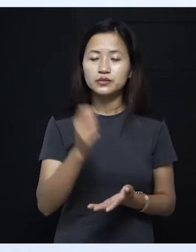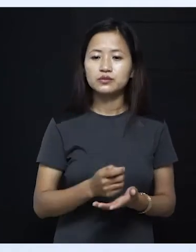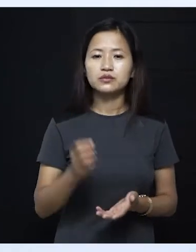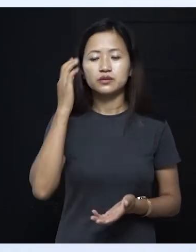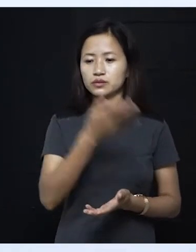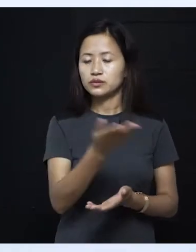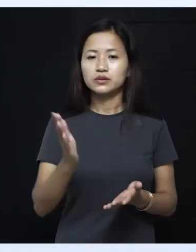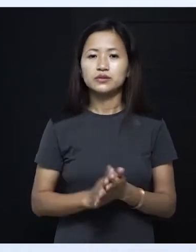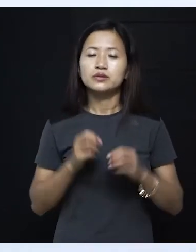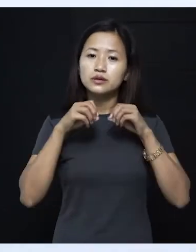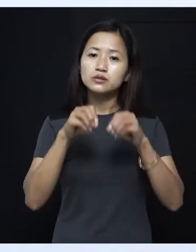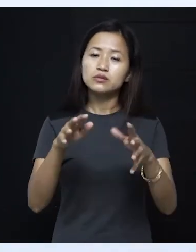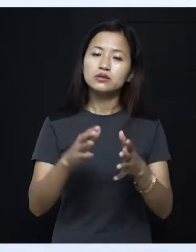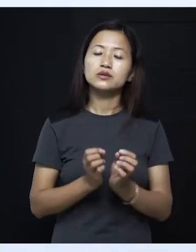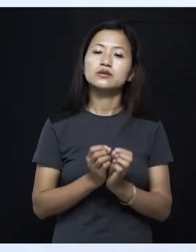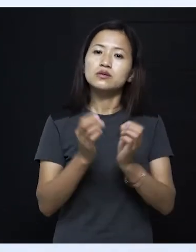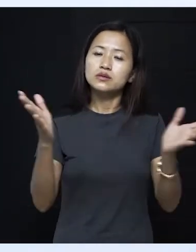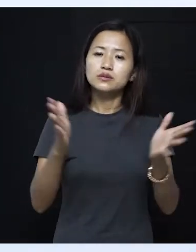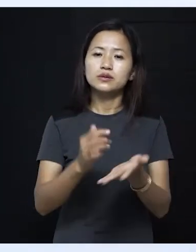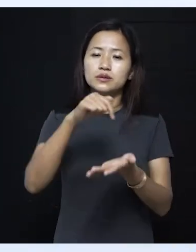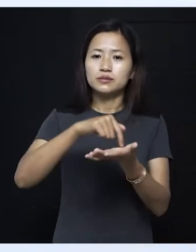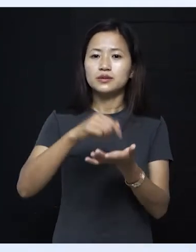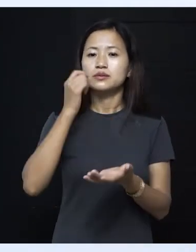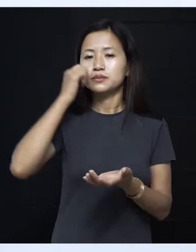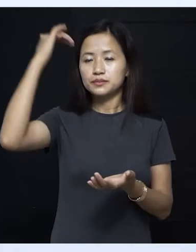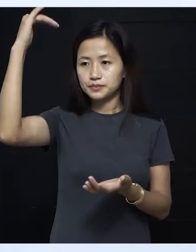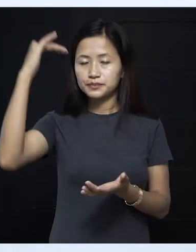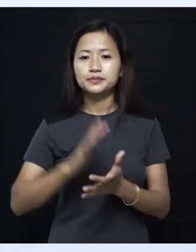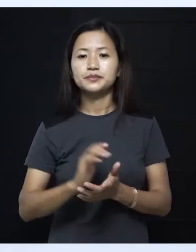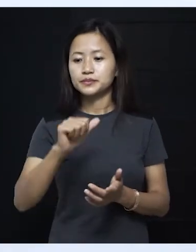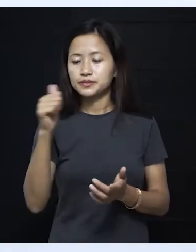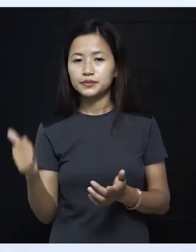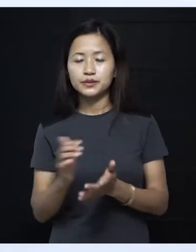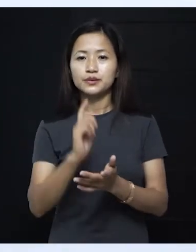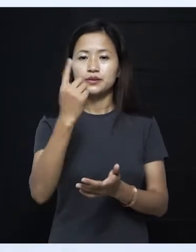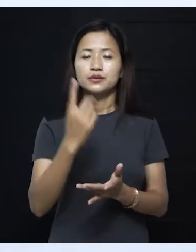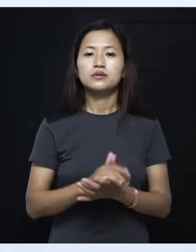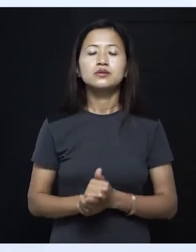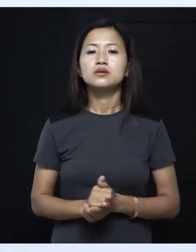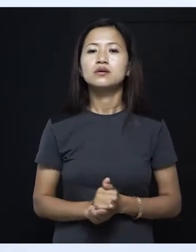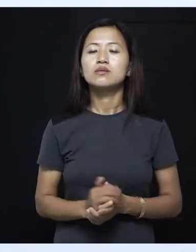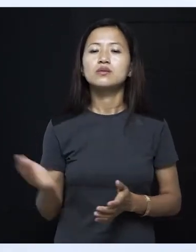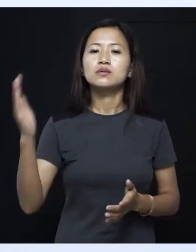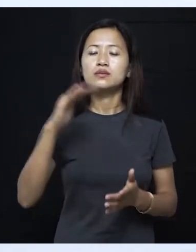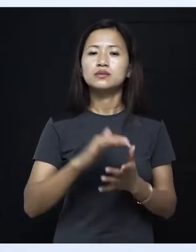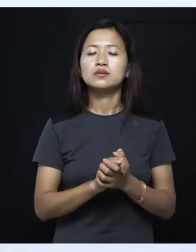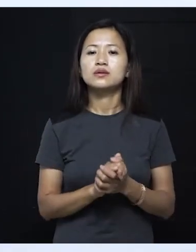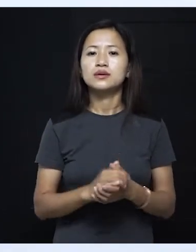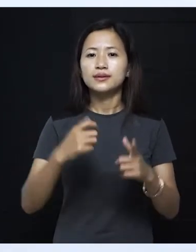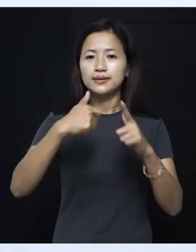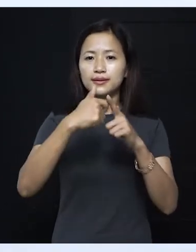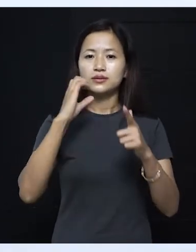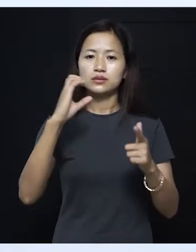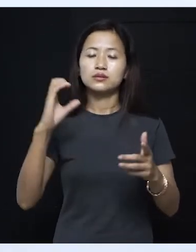will not be exploited by the middleman, okay. Then another one is, we call it as the